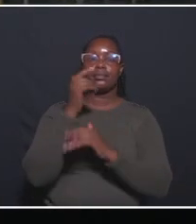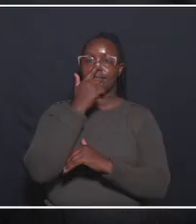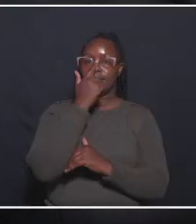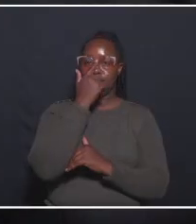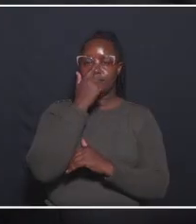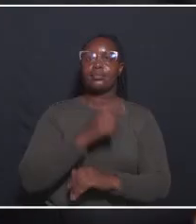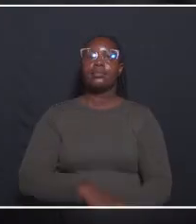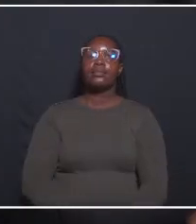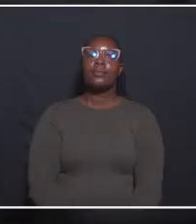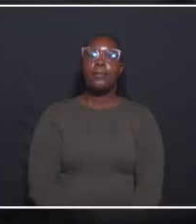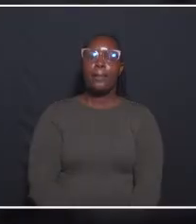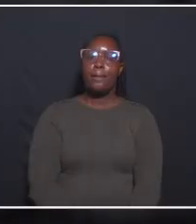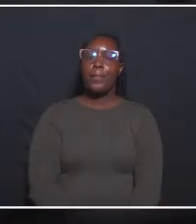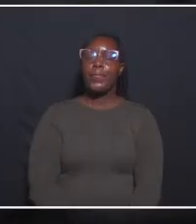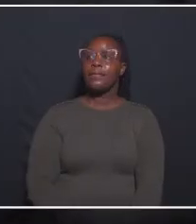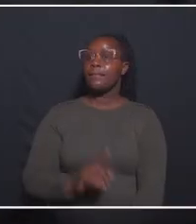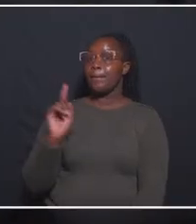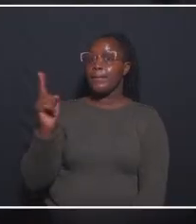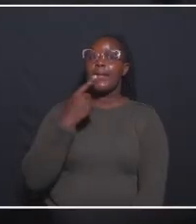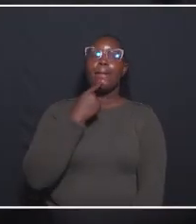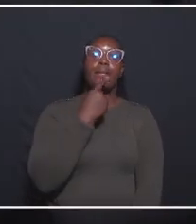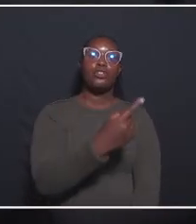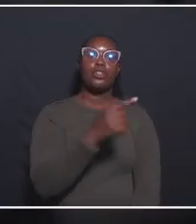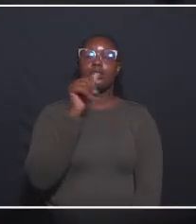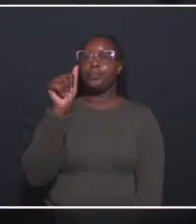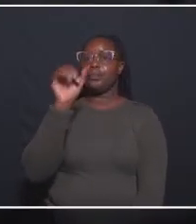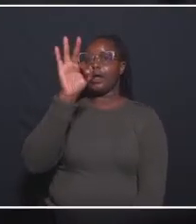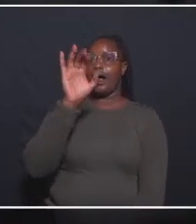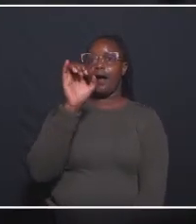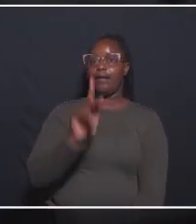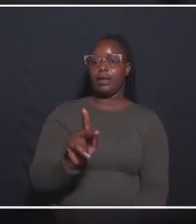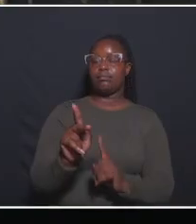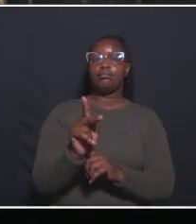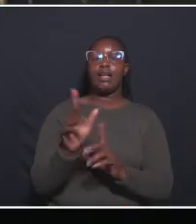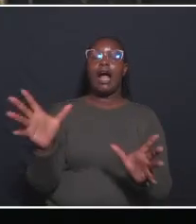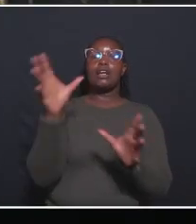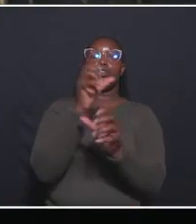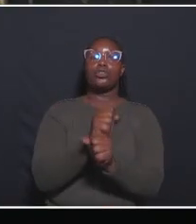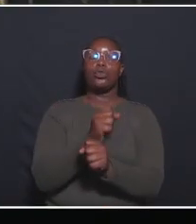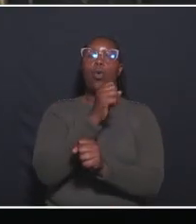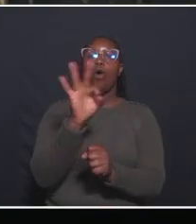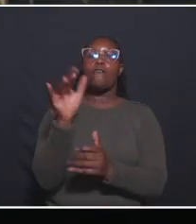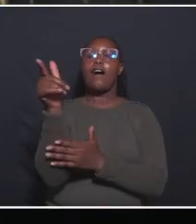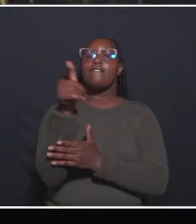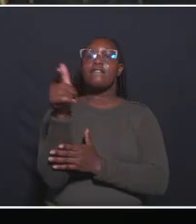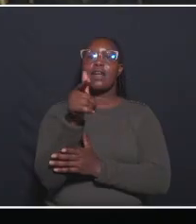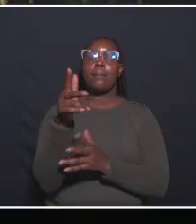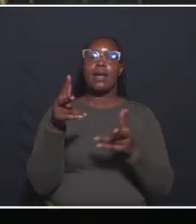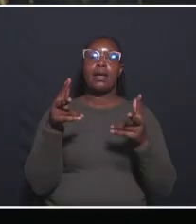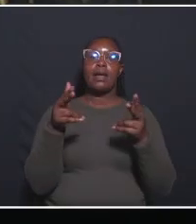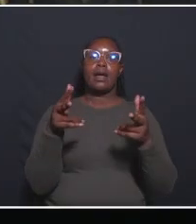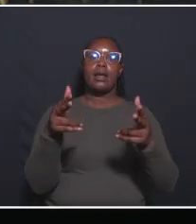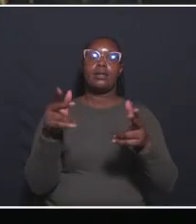All right, so she mentioned AFEC. AFEC is the Association of Film Editors Kenya. We actually have one of